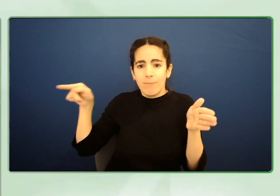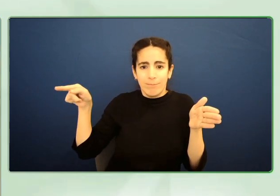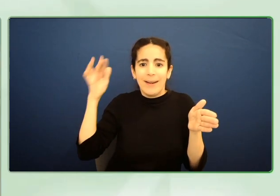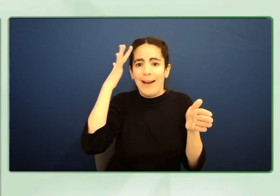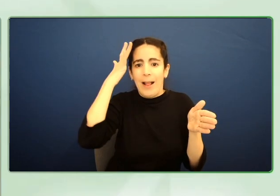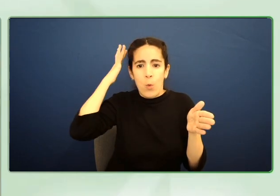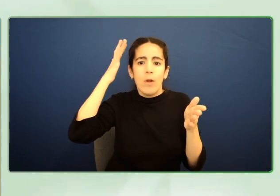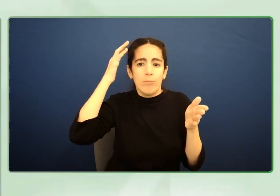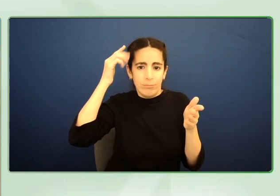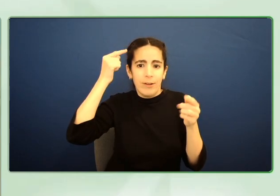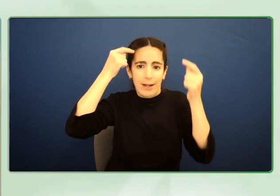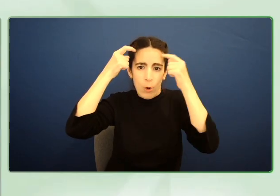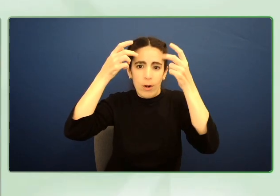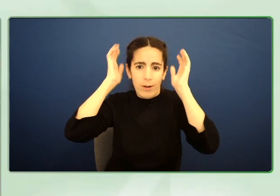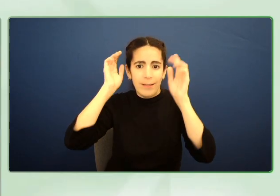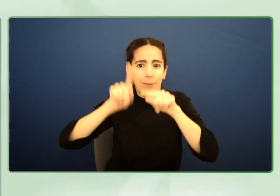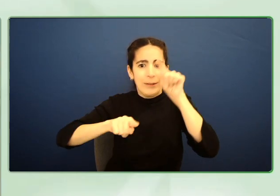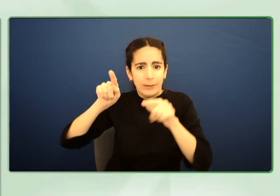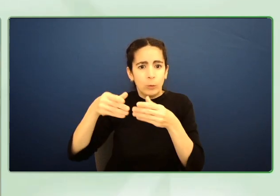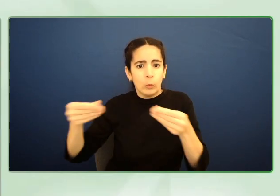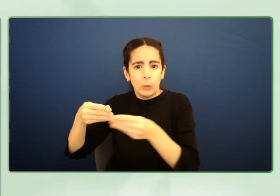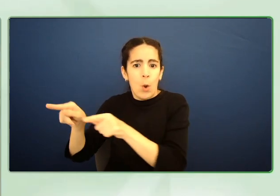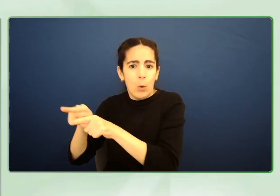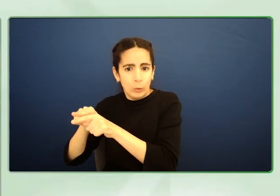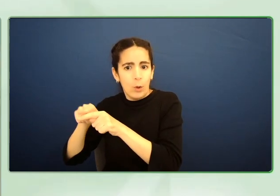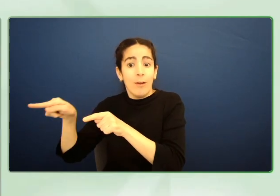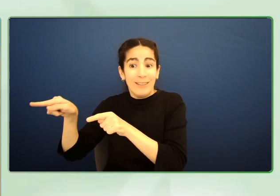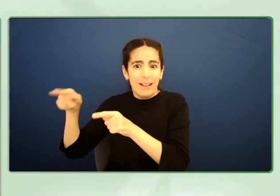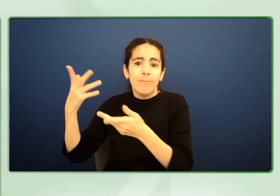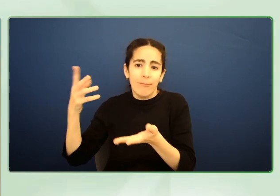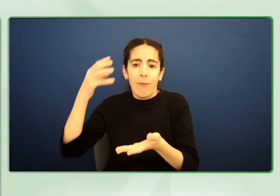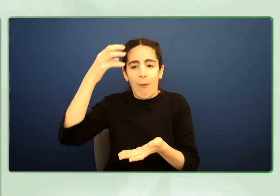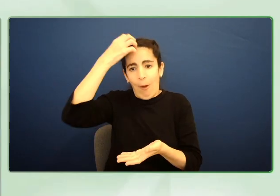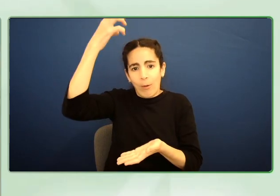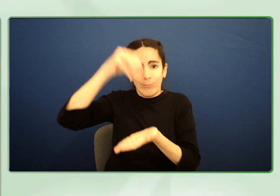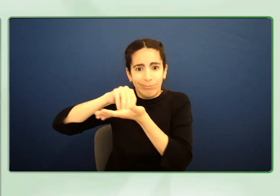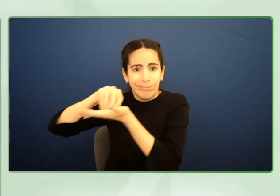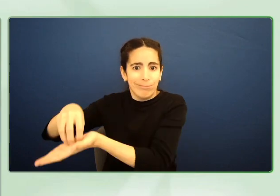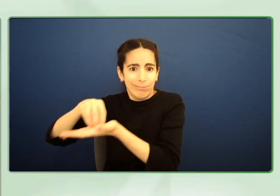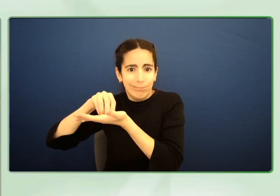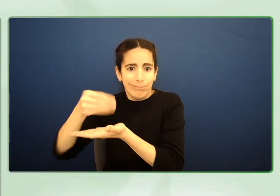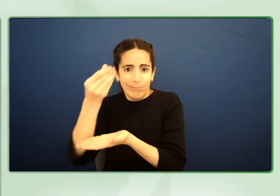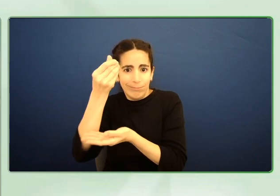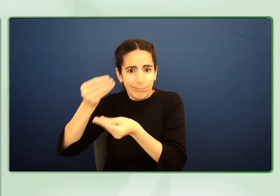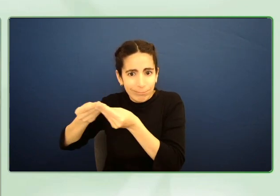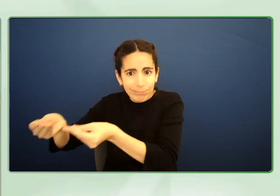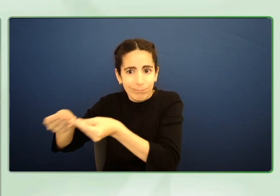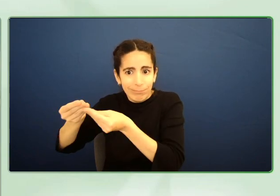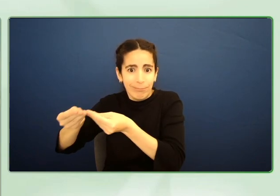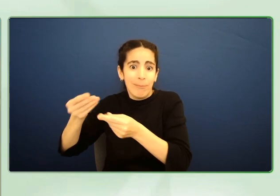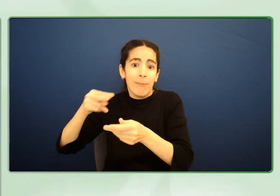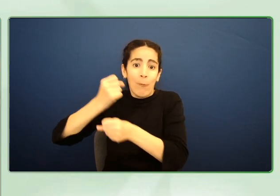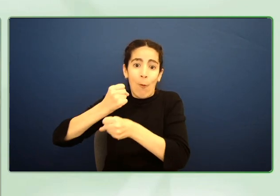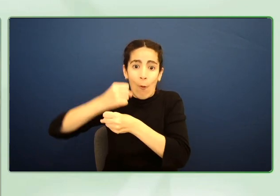paying for. So we have to have a positive, I think you're right, we've got to have a positive conversation about, great, these are costs that we've been ignoring for some